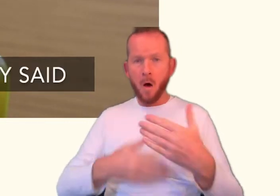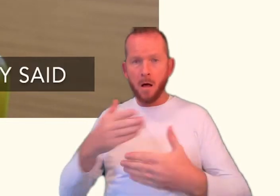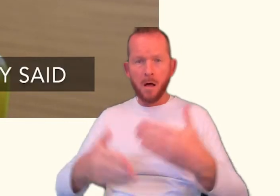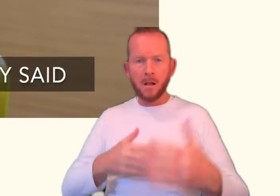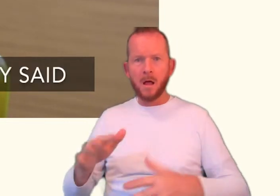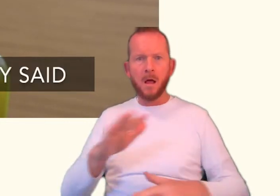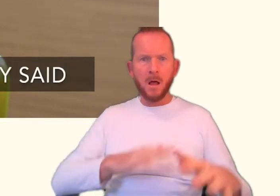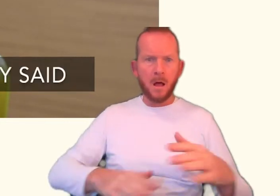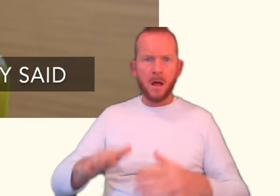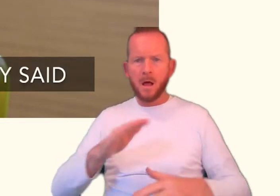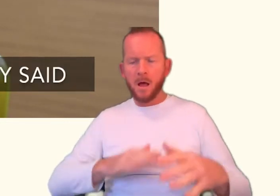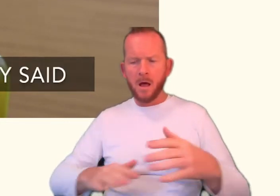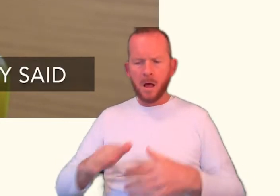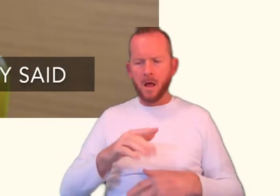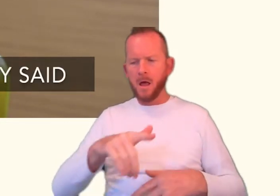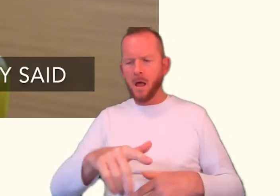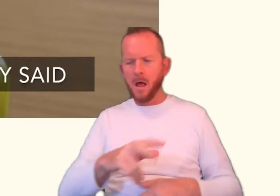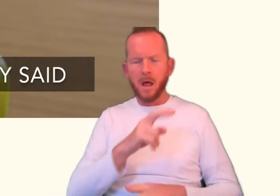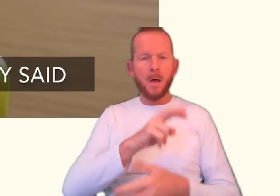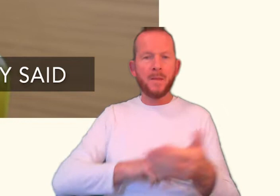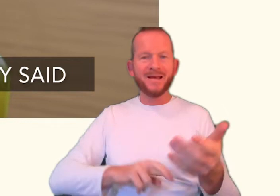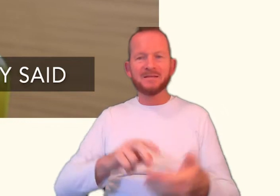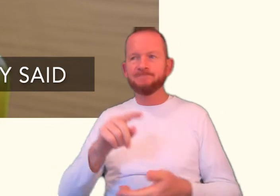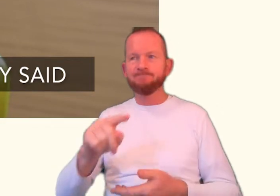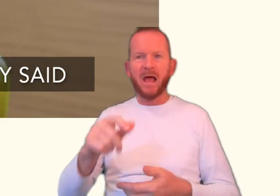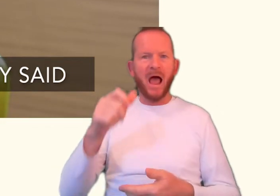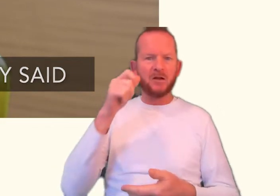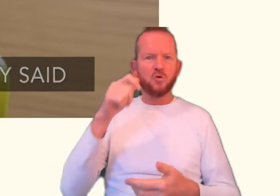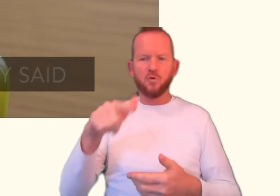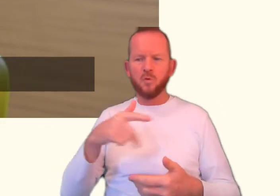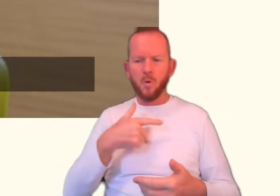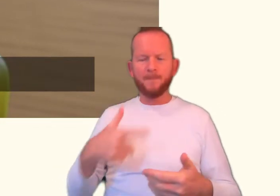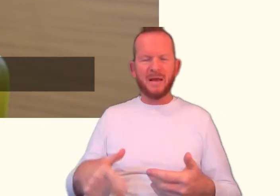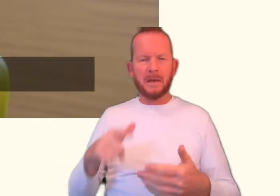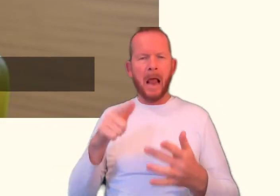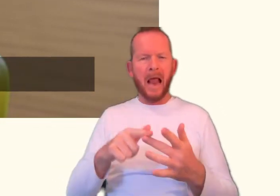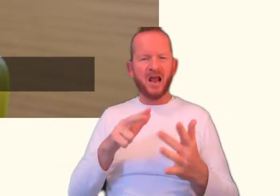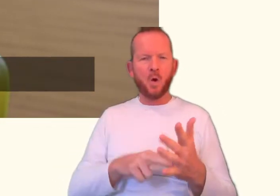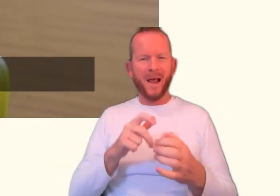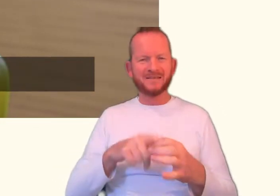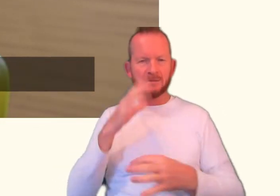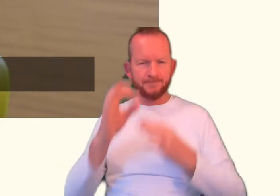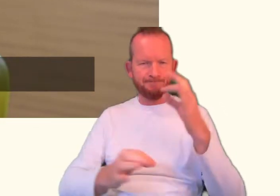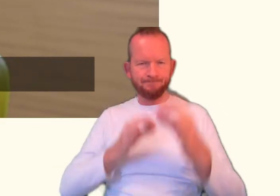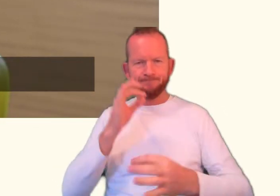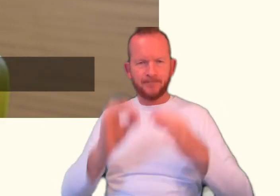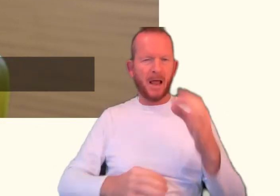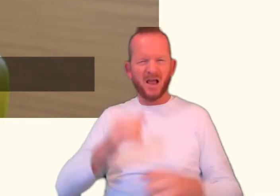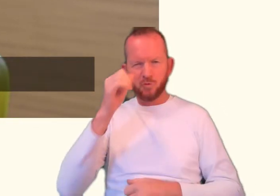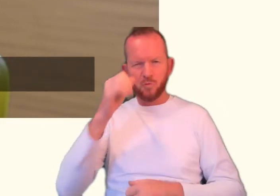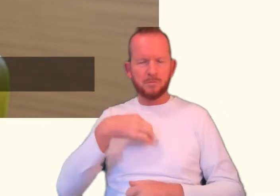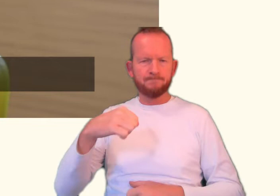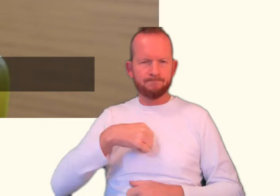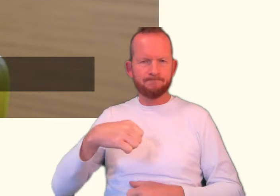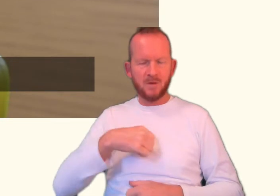at the... The police said, well, I knew there'd be inquest. So they said I'd have to write,